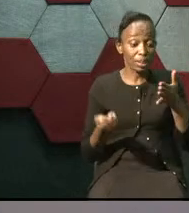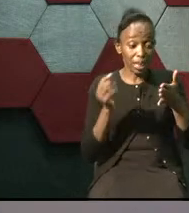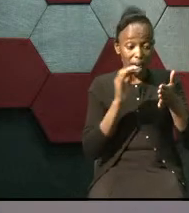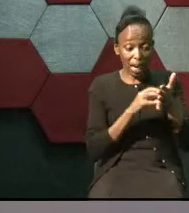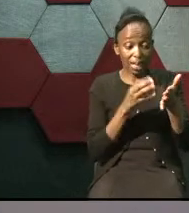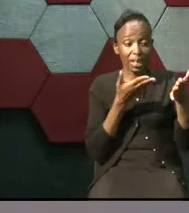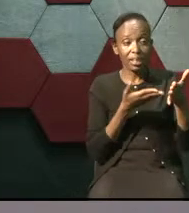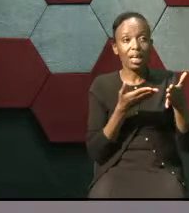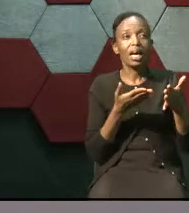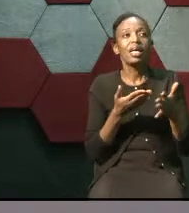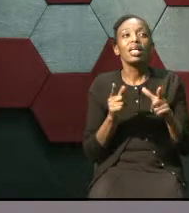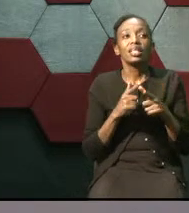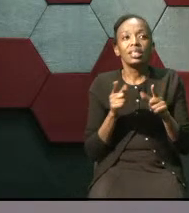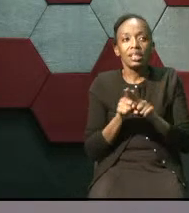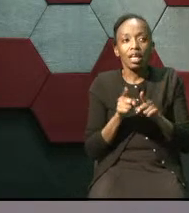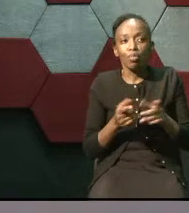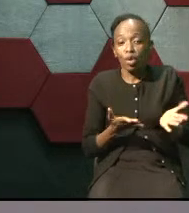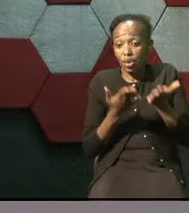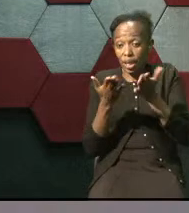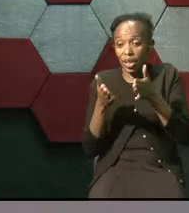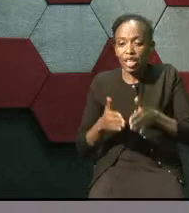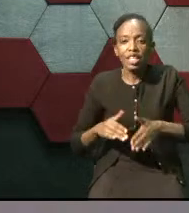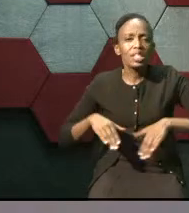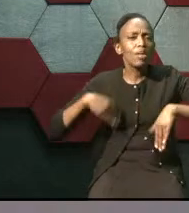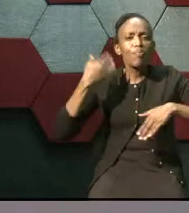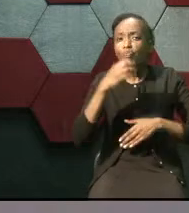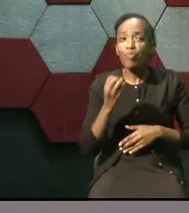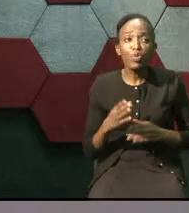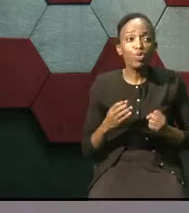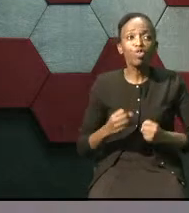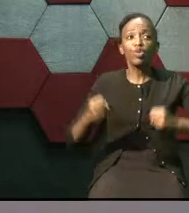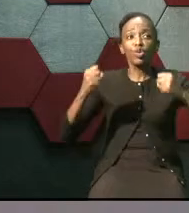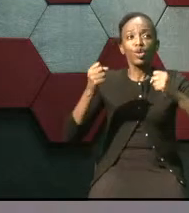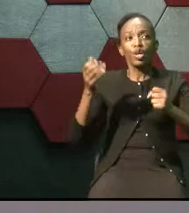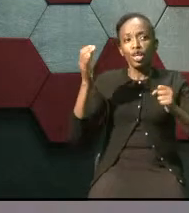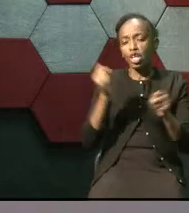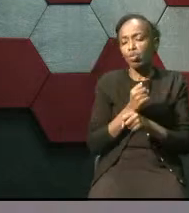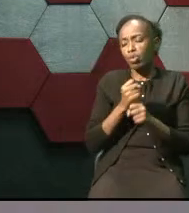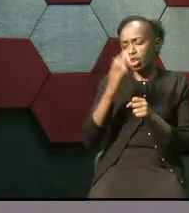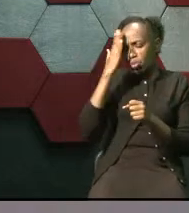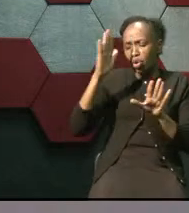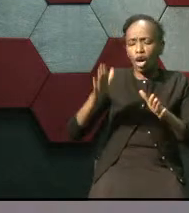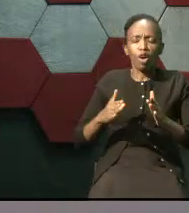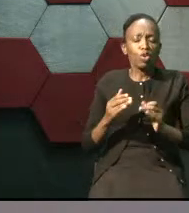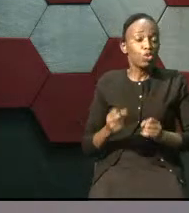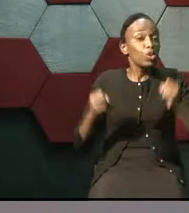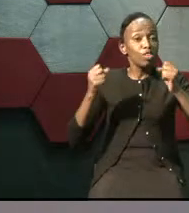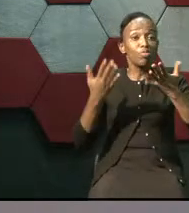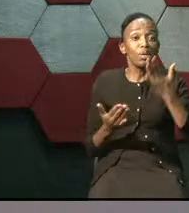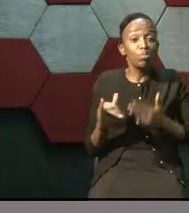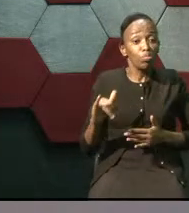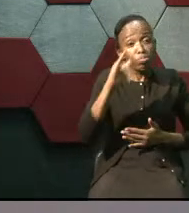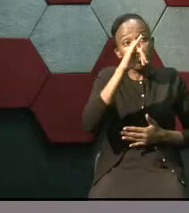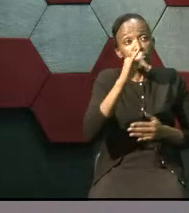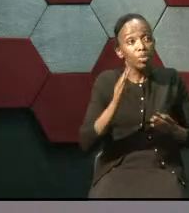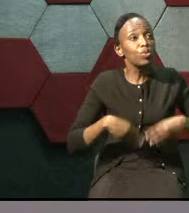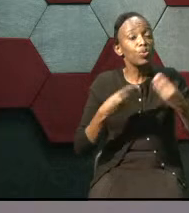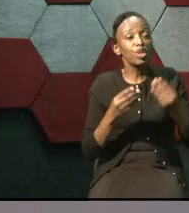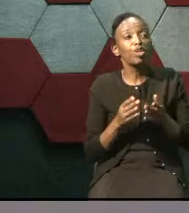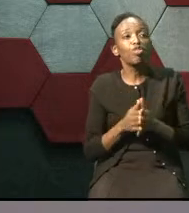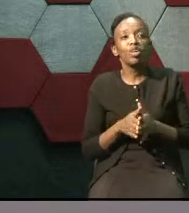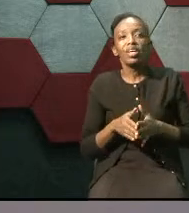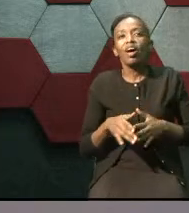there and go away with this lovely, huge trophy. I can't even lift it. I don't know how I'll send it to them. Airlift it or something. Deep breaths,